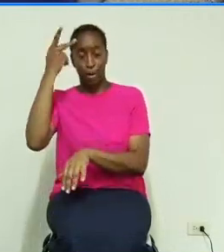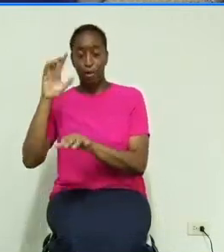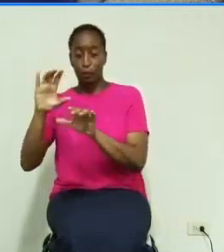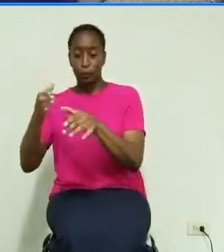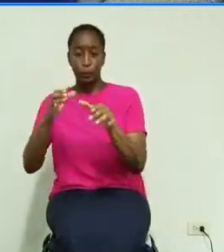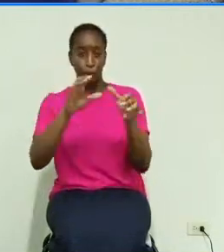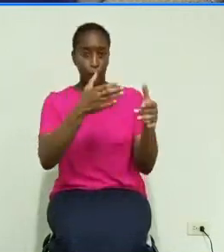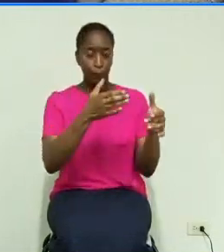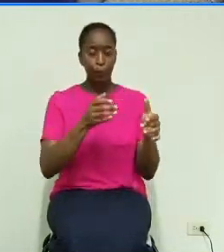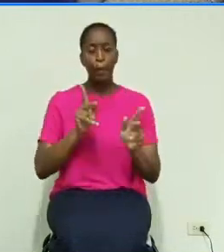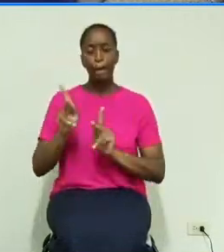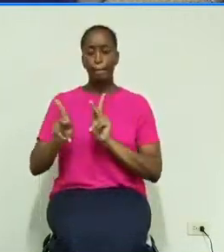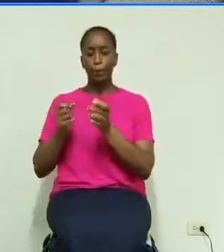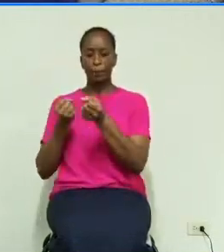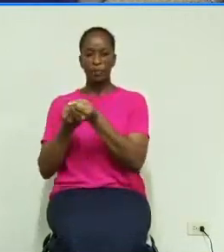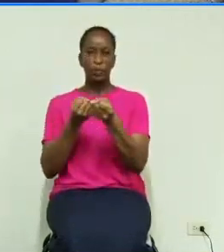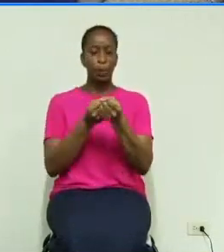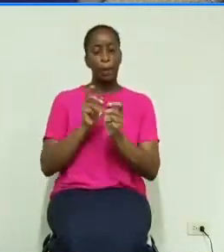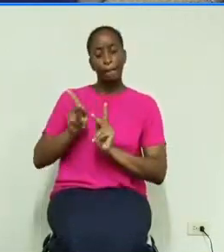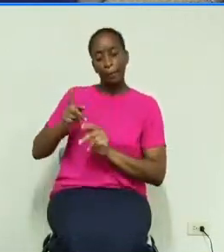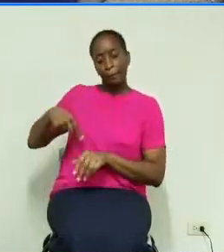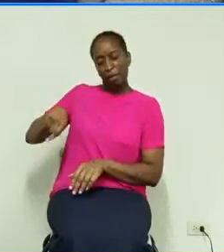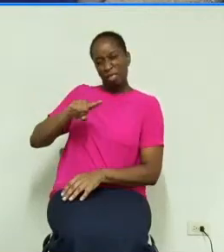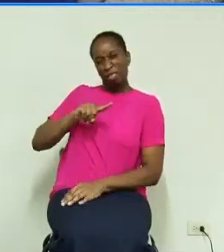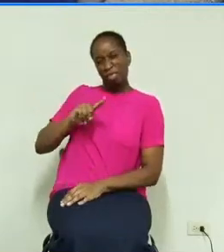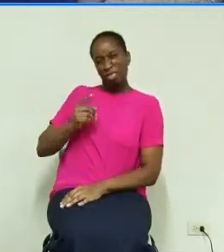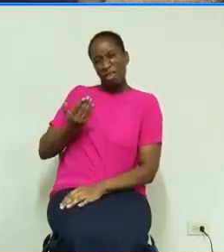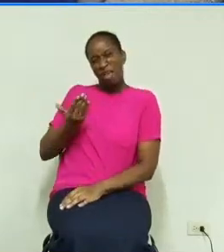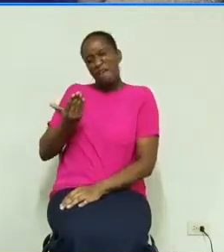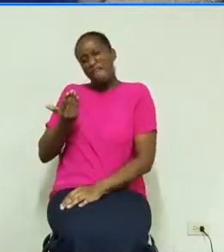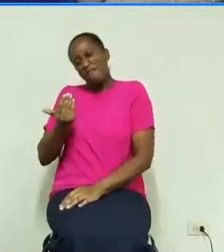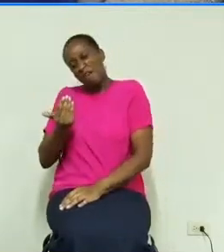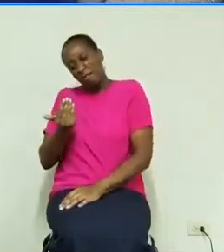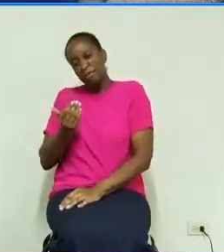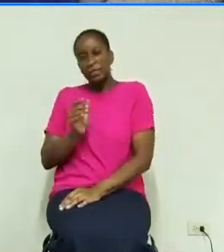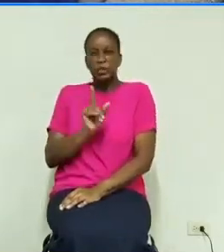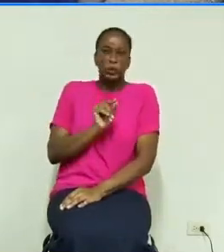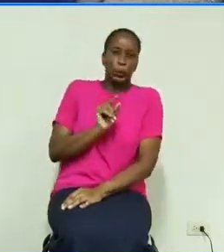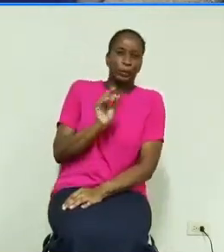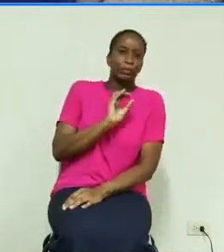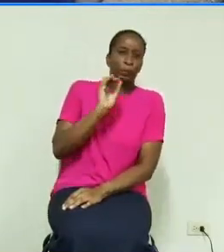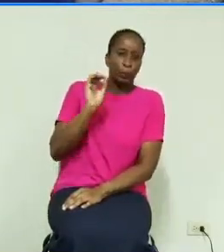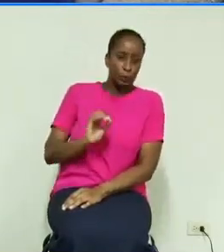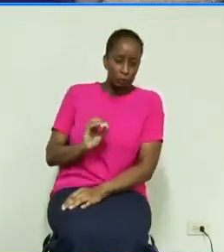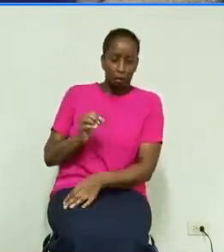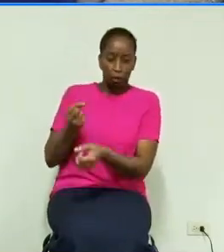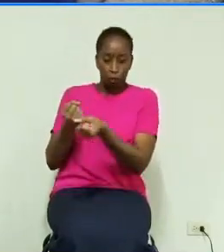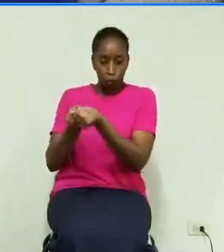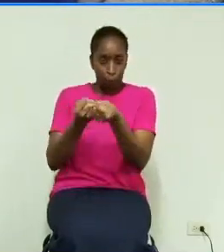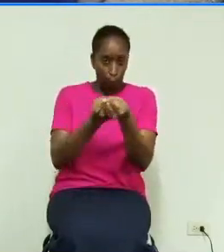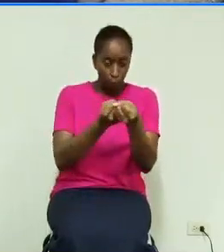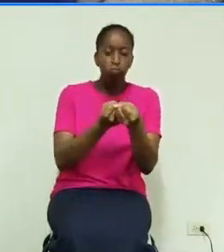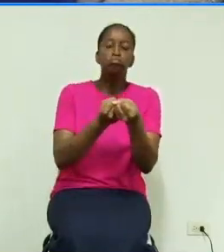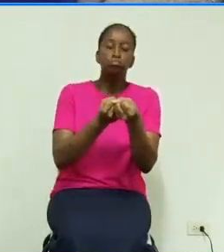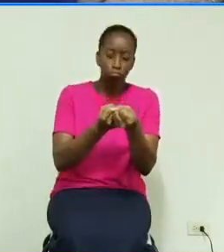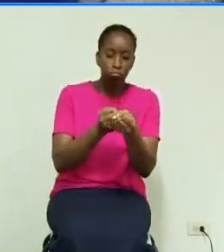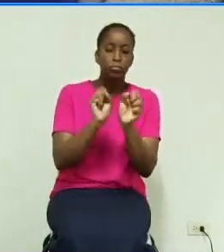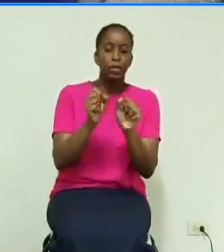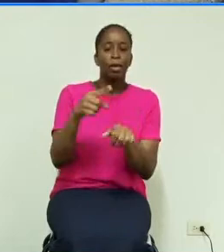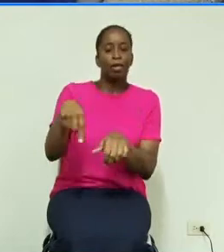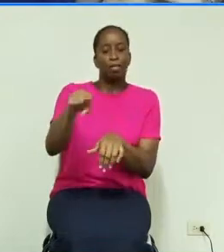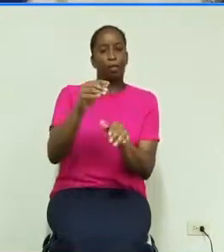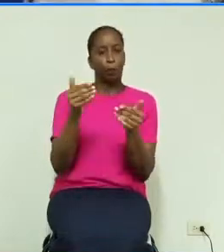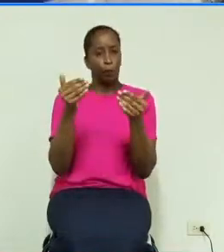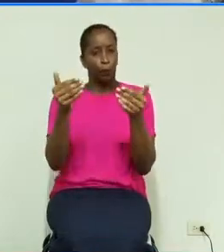Otherwise, we may have parties competing in a general election to get only 10%. and get some form of official